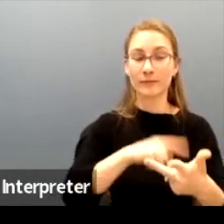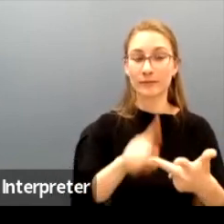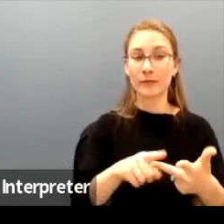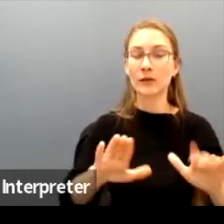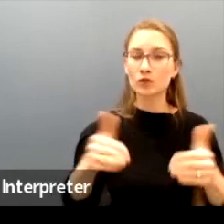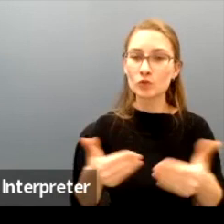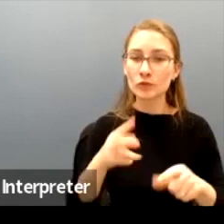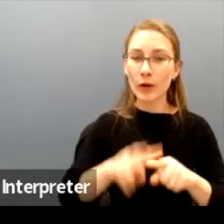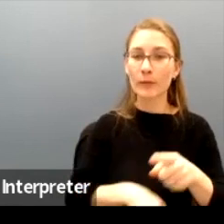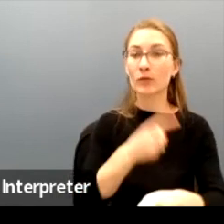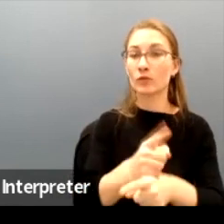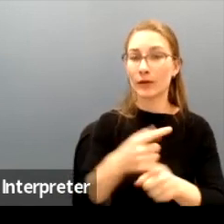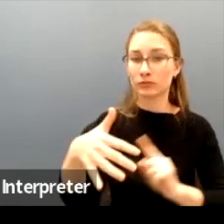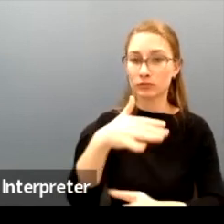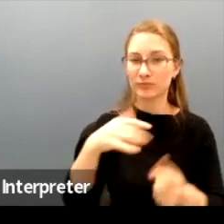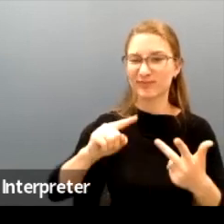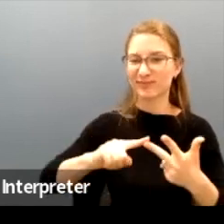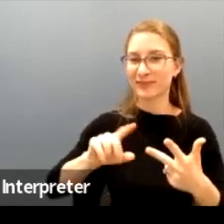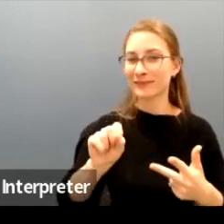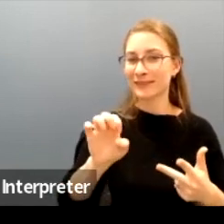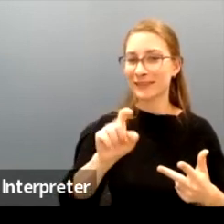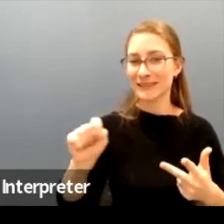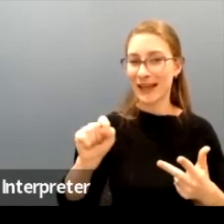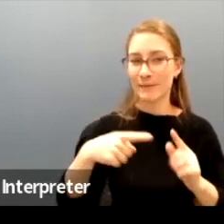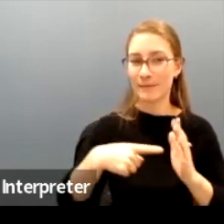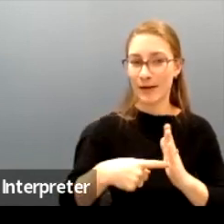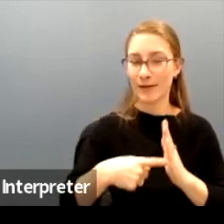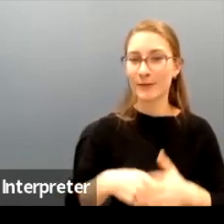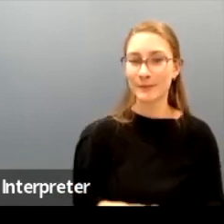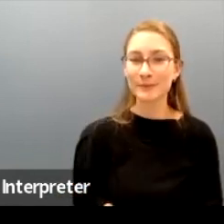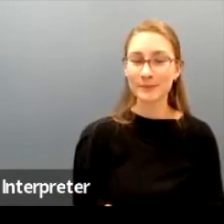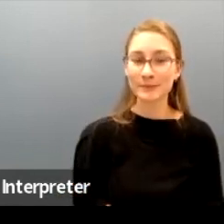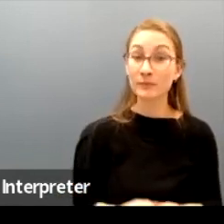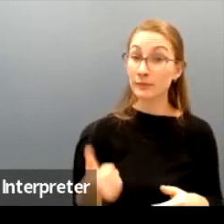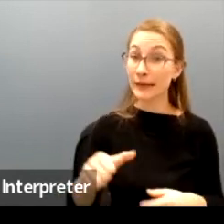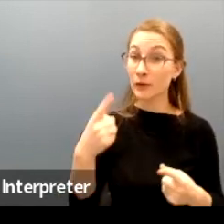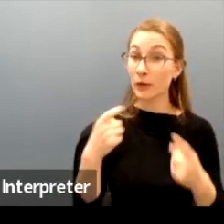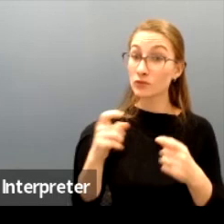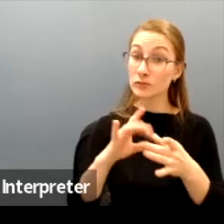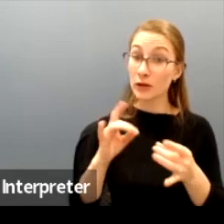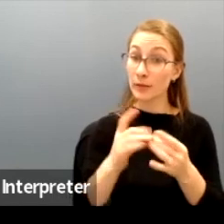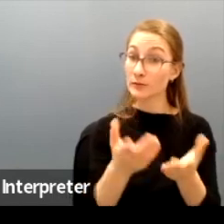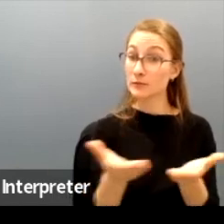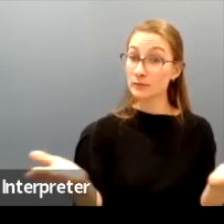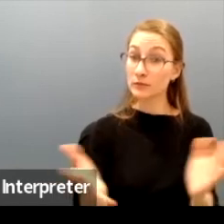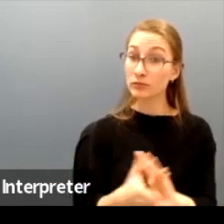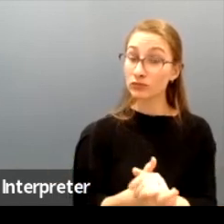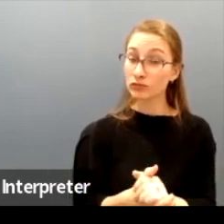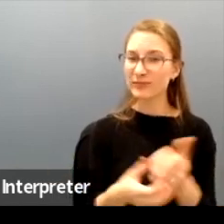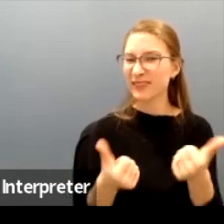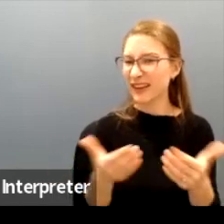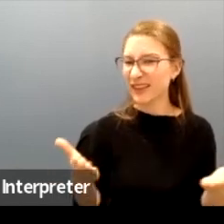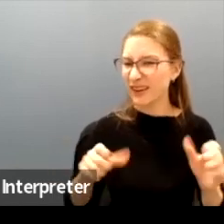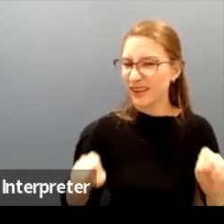model and how it can be beneficial to you and the AAC user. Are there any questions and comments? Anything that I can help